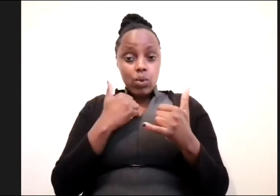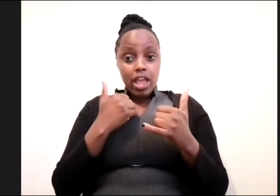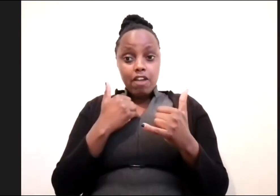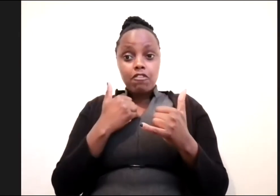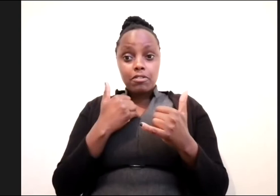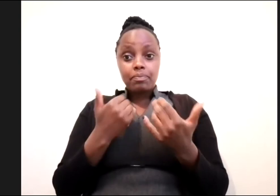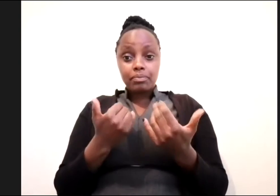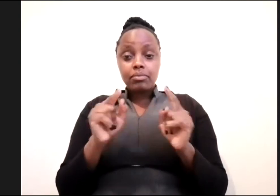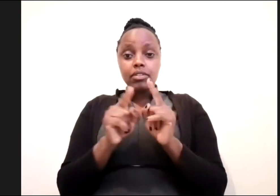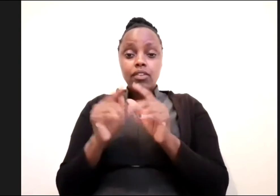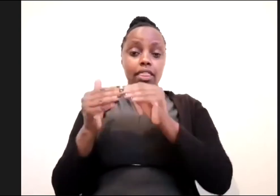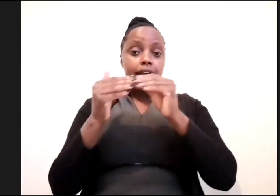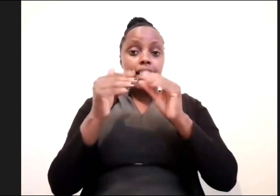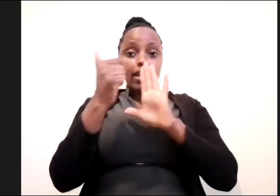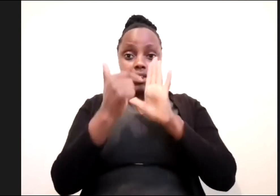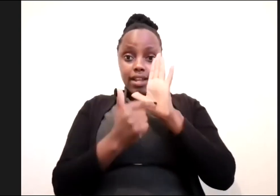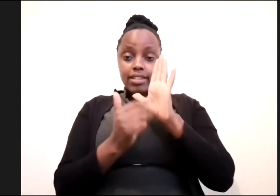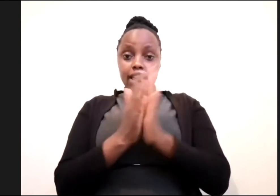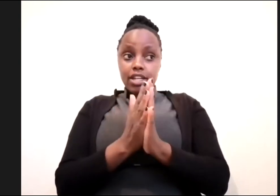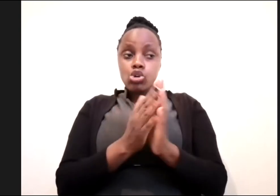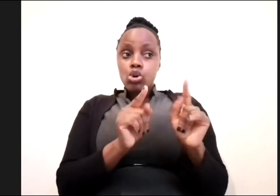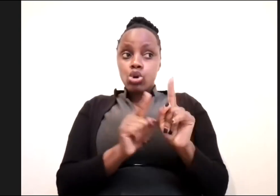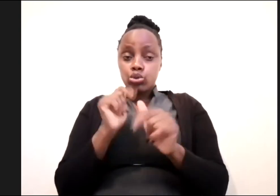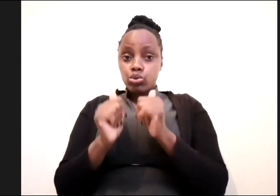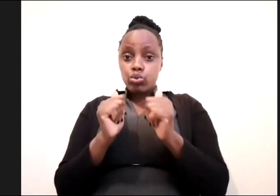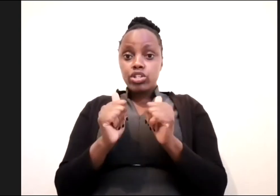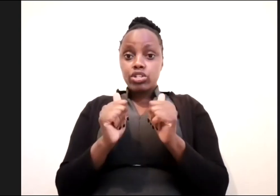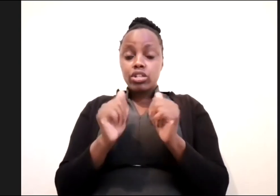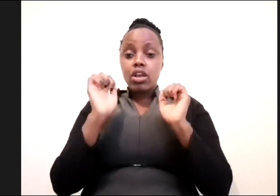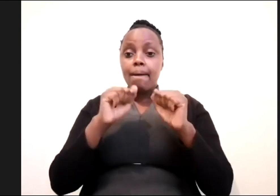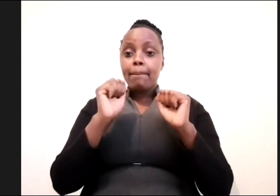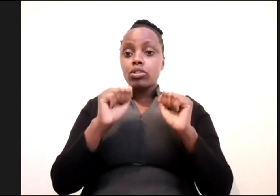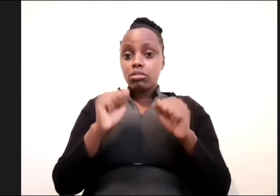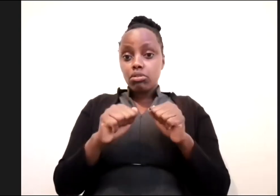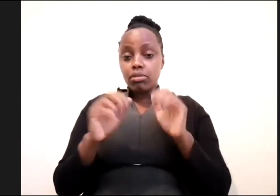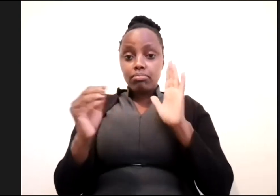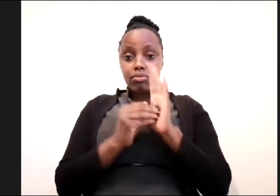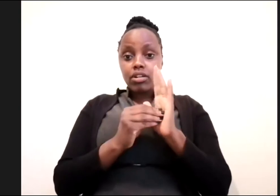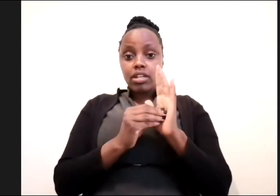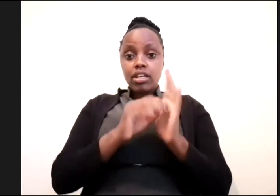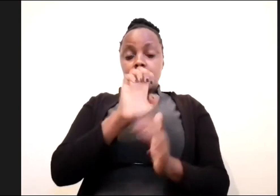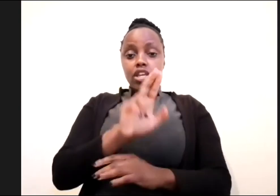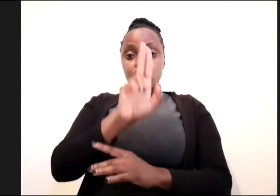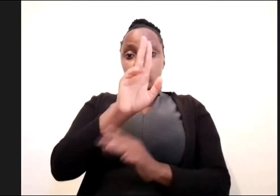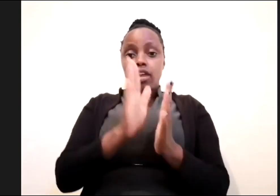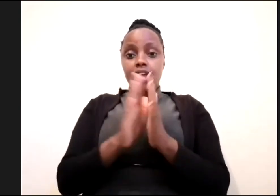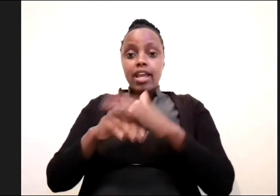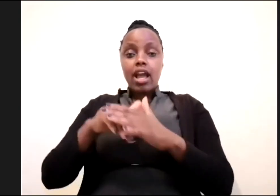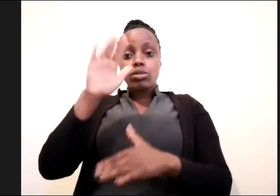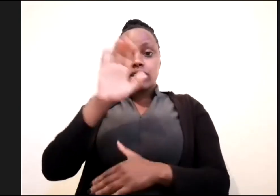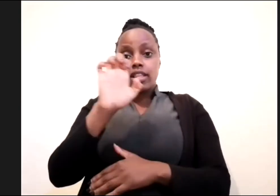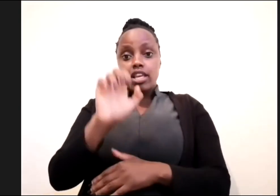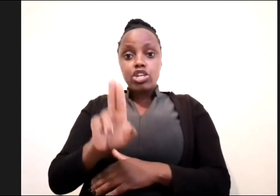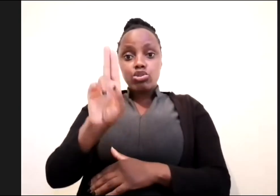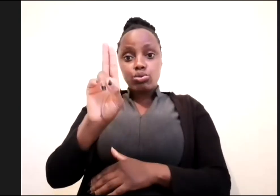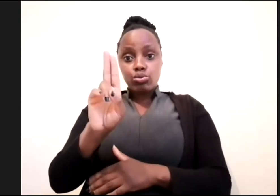in the guidelines, and which will be applied in the EU and also outside